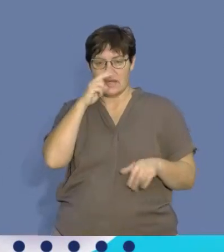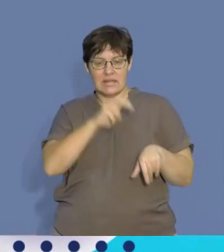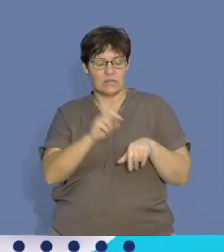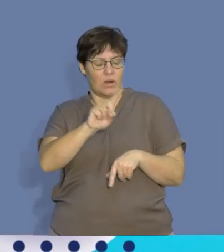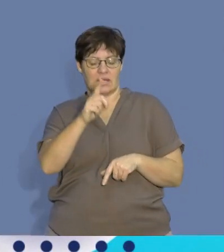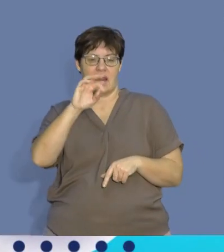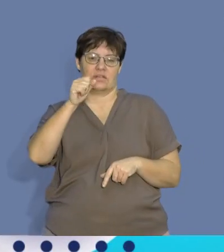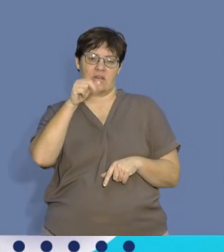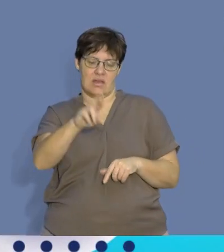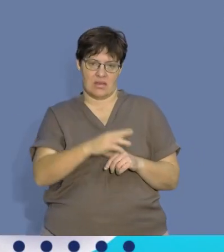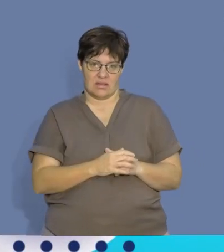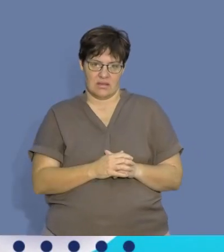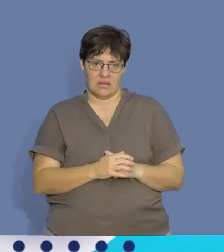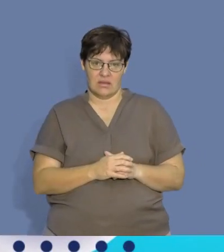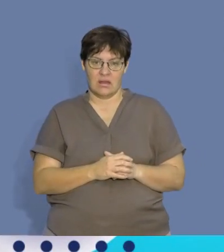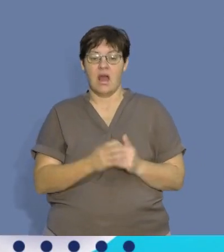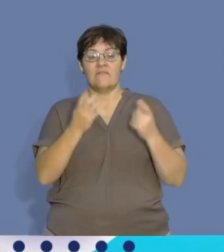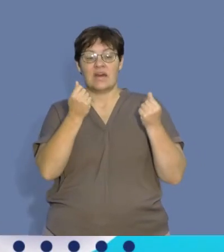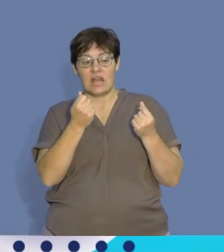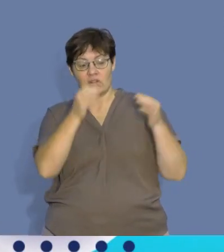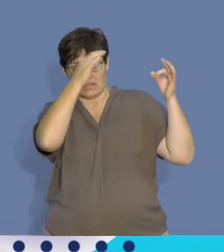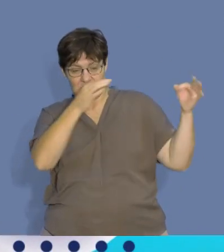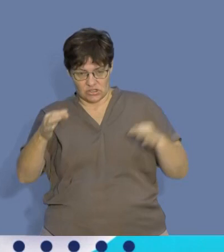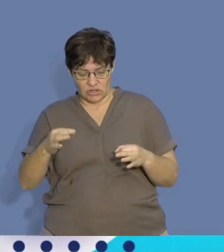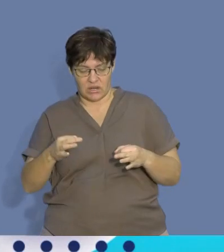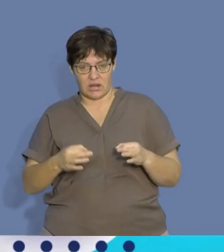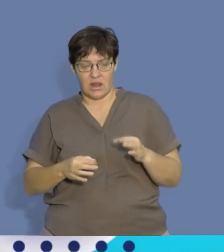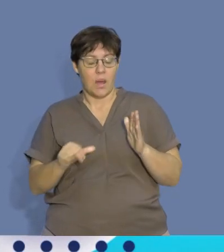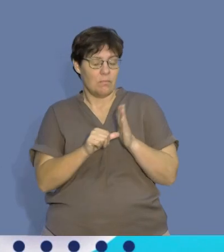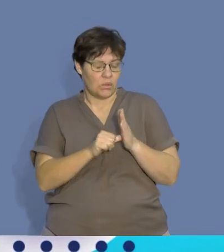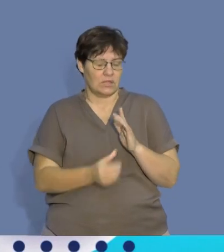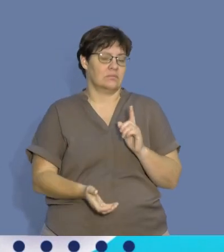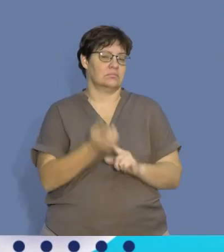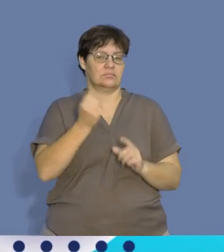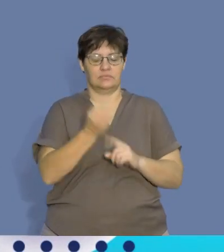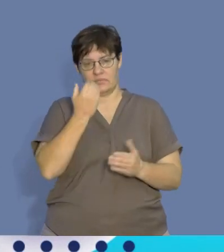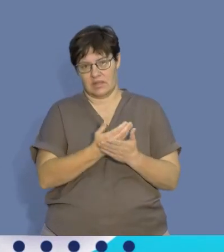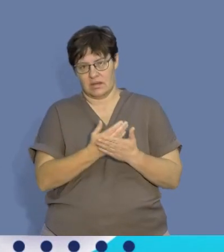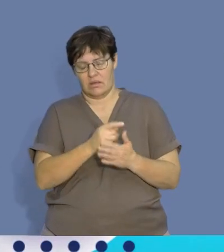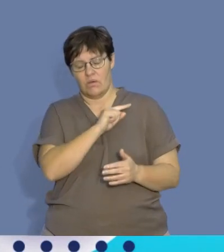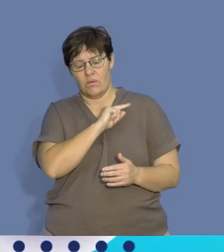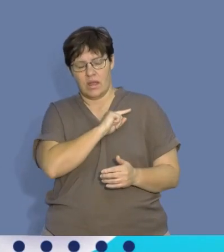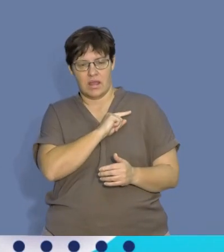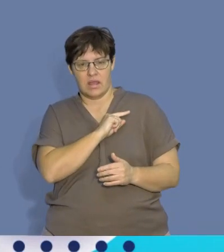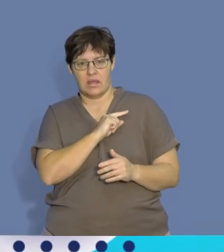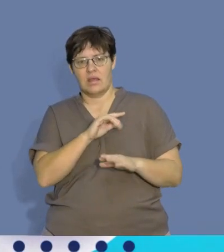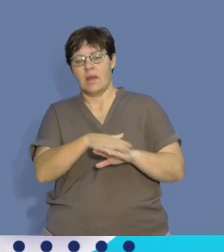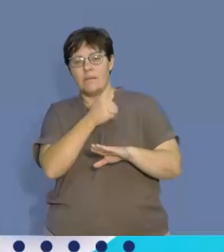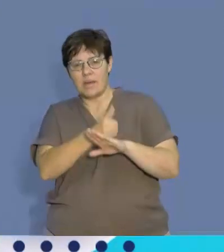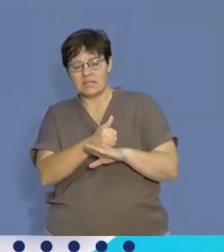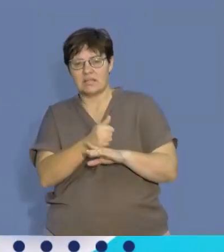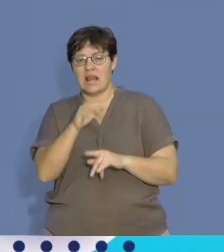are ledgers, and we can make important financial decisions based on the ledgers that we